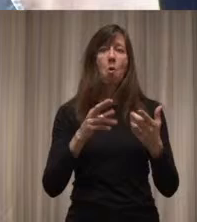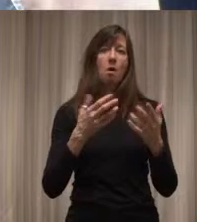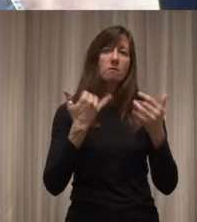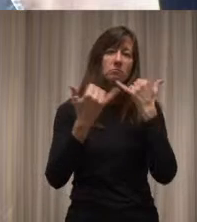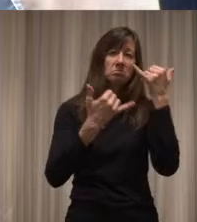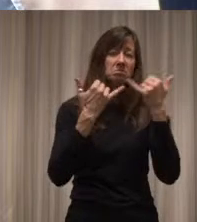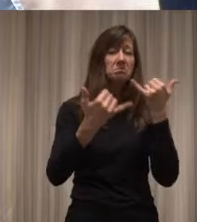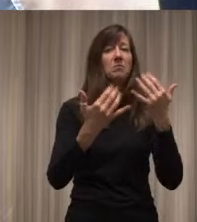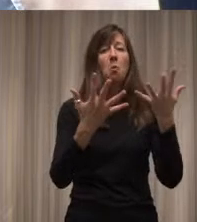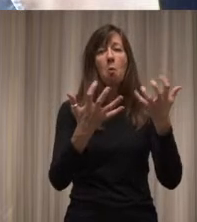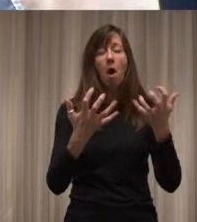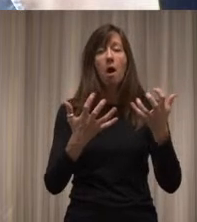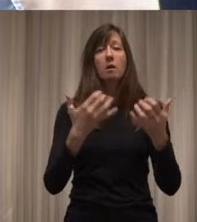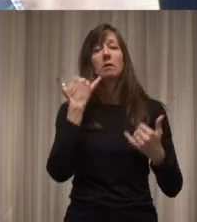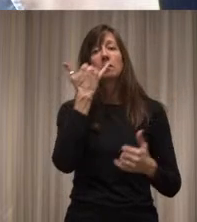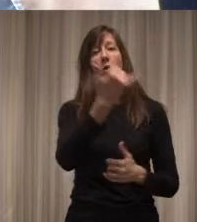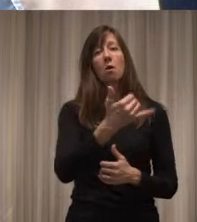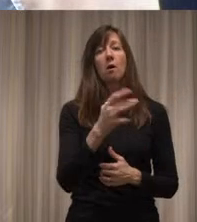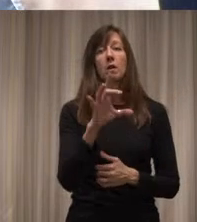at